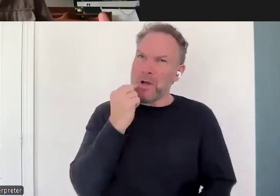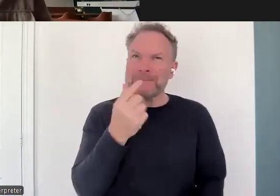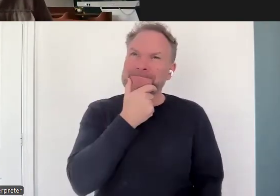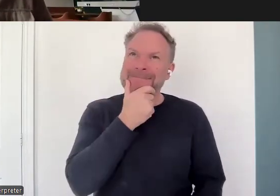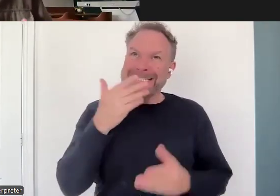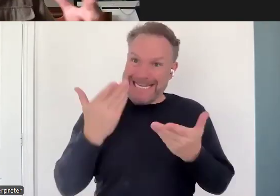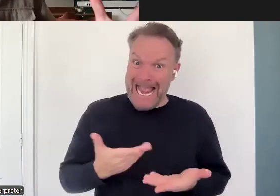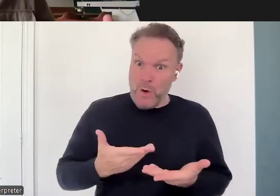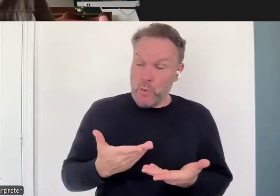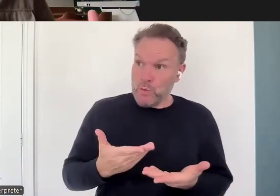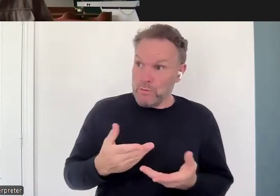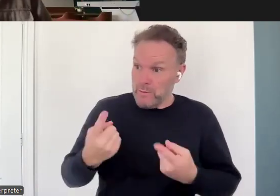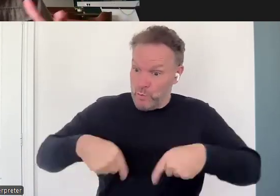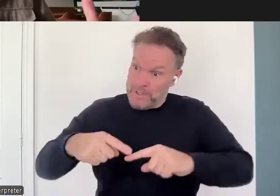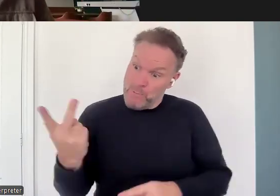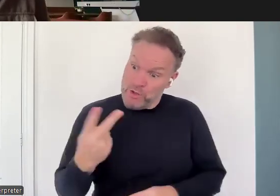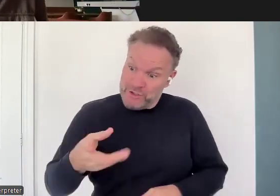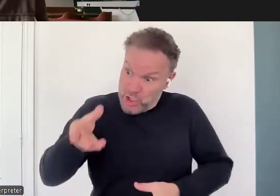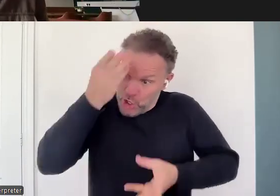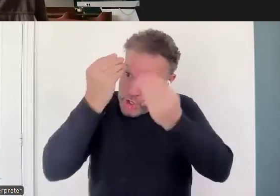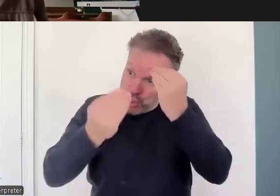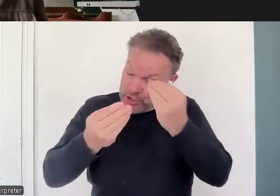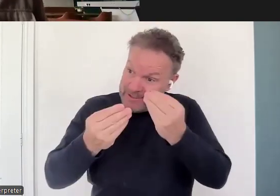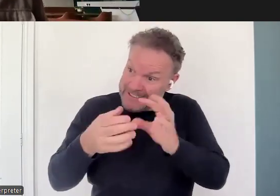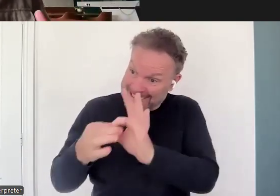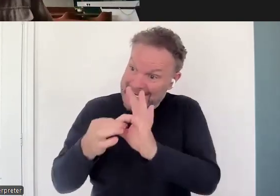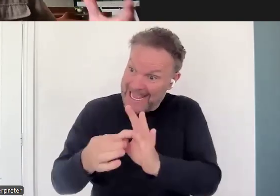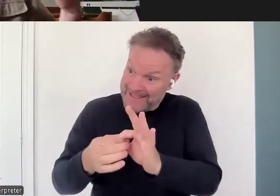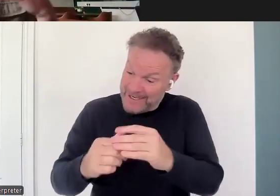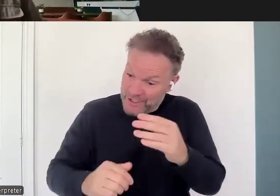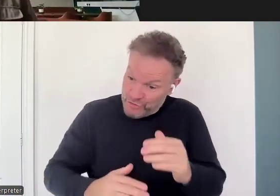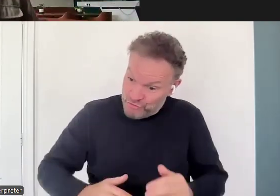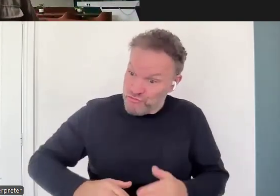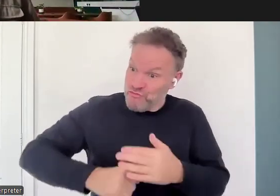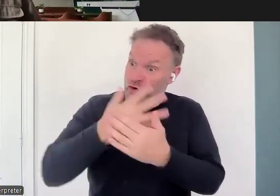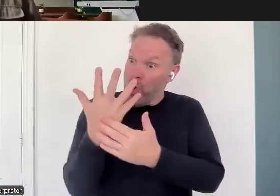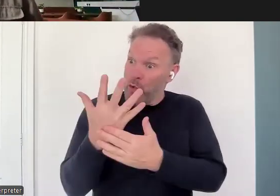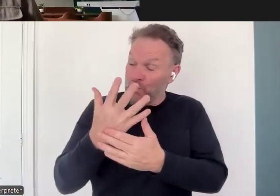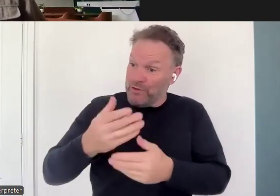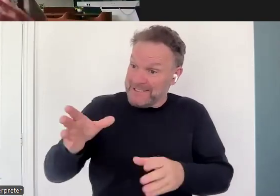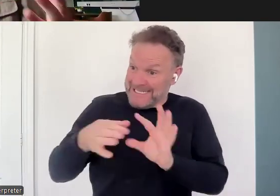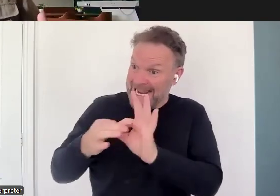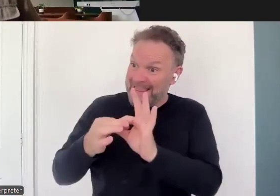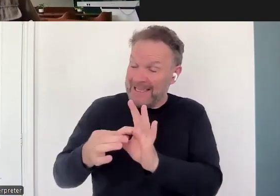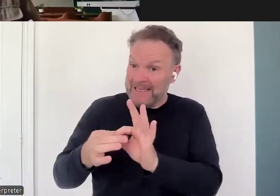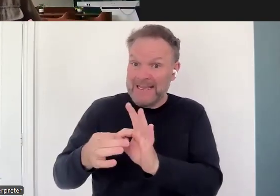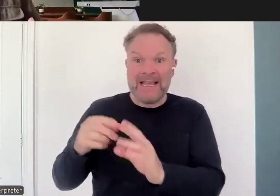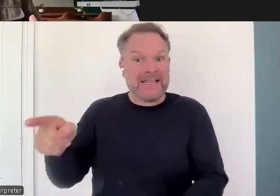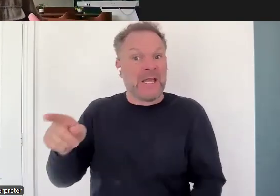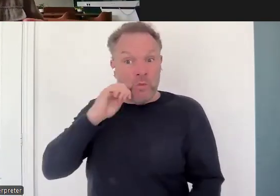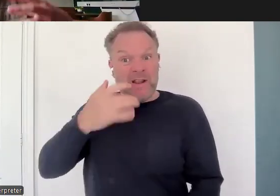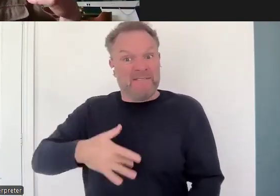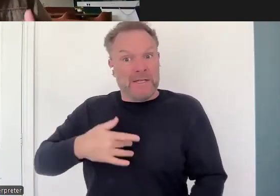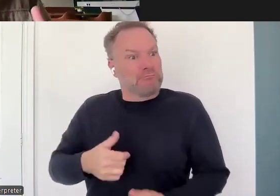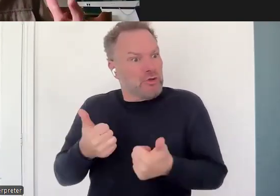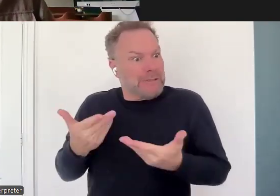share together, to learn together, to grow together? Like we said, not only will that make people feel good in the moment, but as we said earlier, it